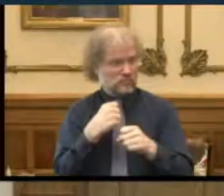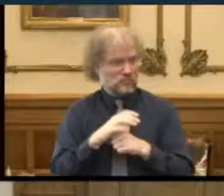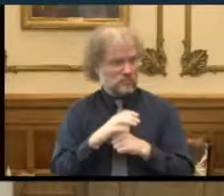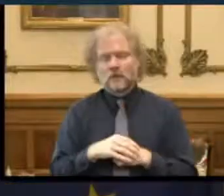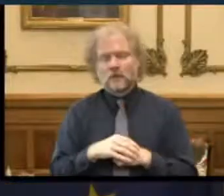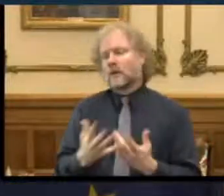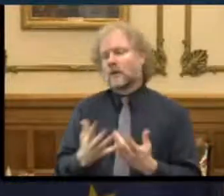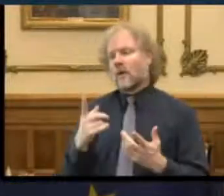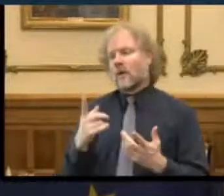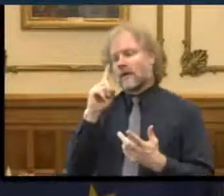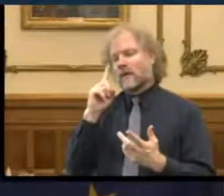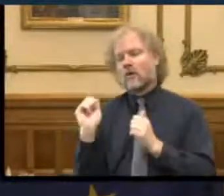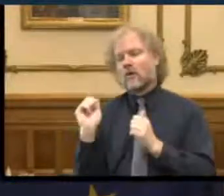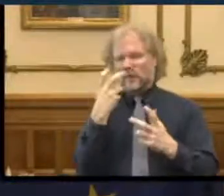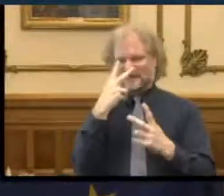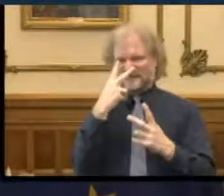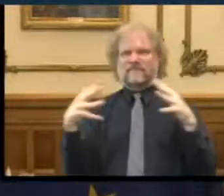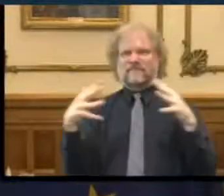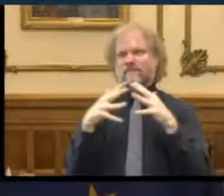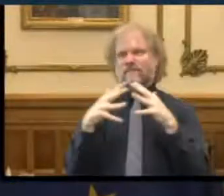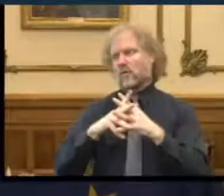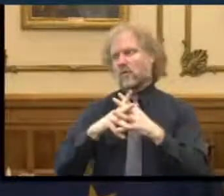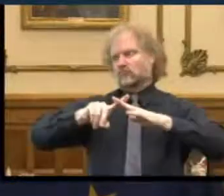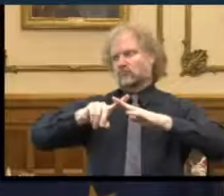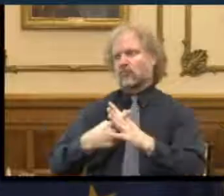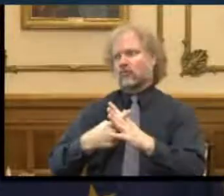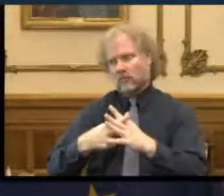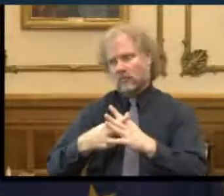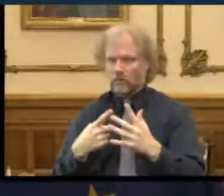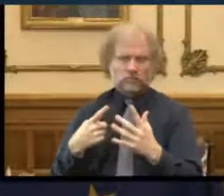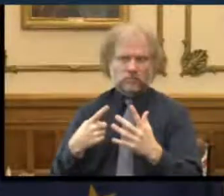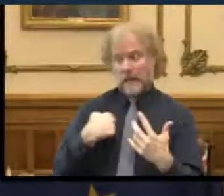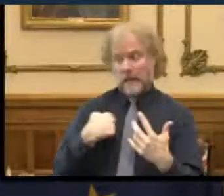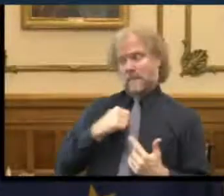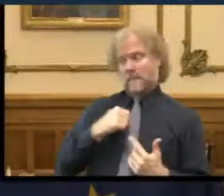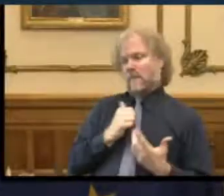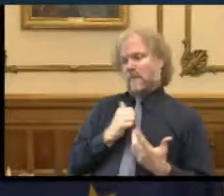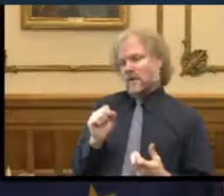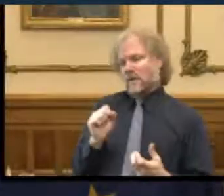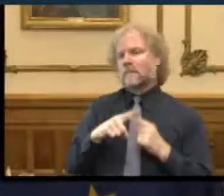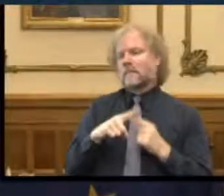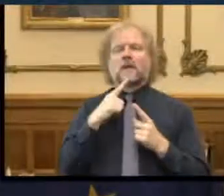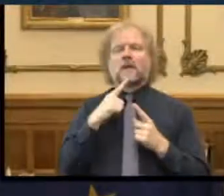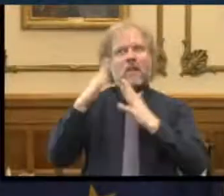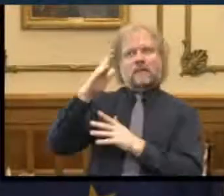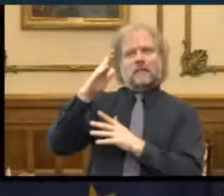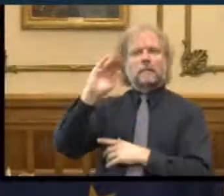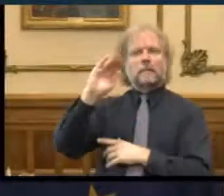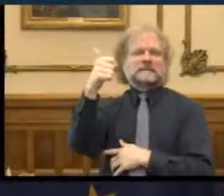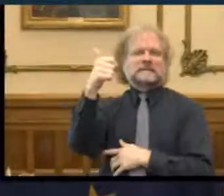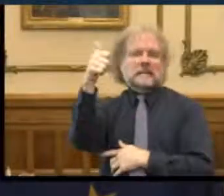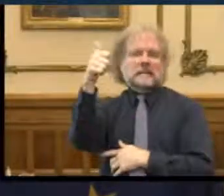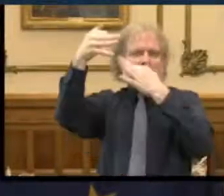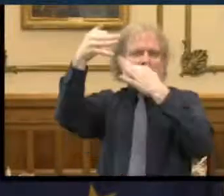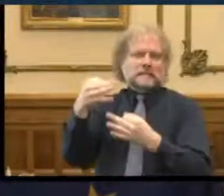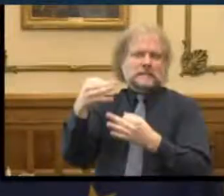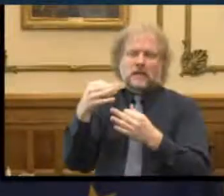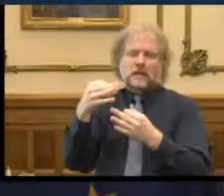everybody wants to see football return. I certainly do. But I'll leave it up to the Big Ten to make that decision. I'll stay in my lane.